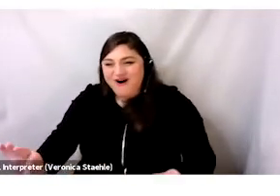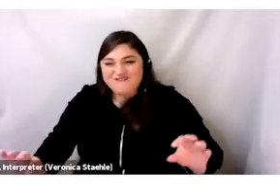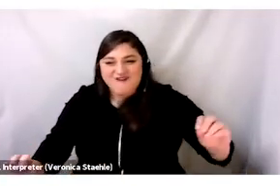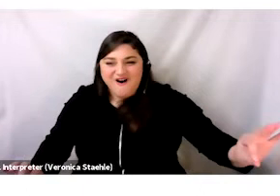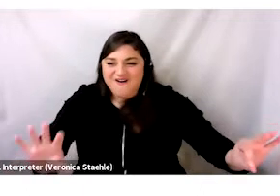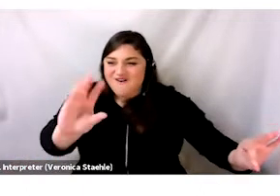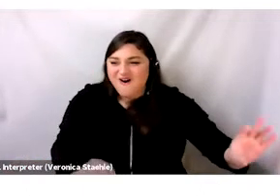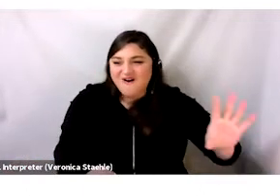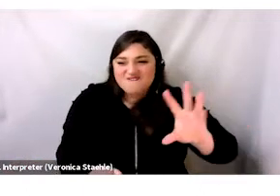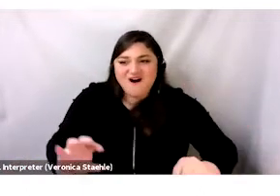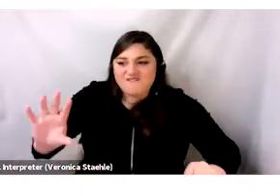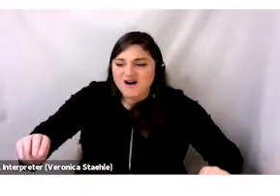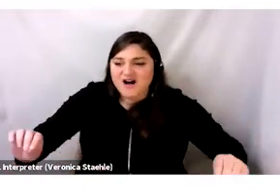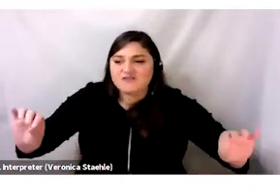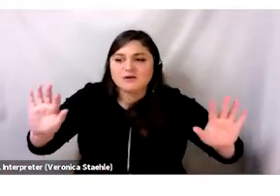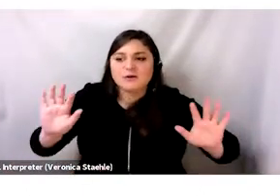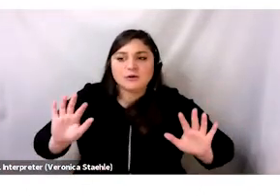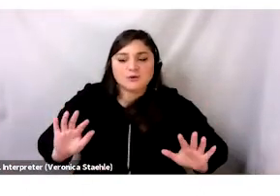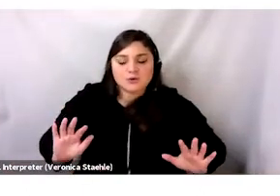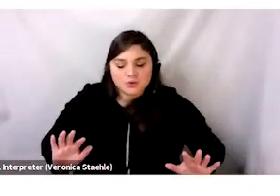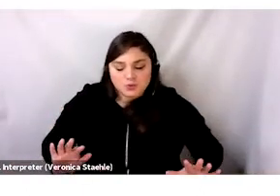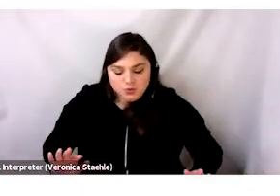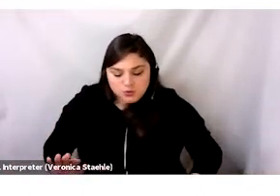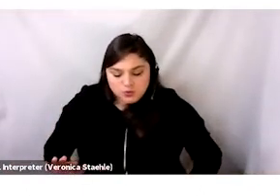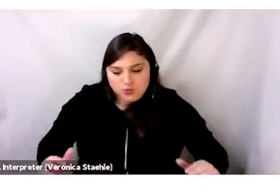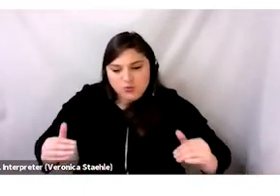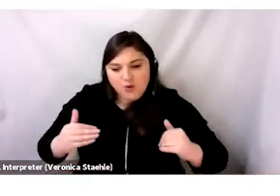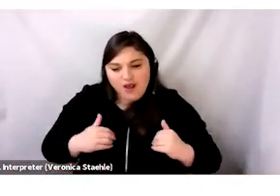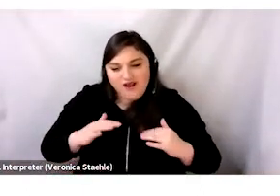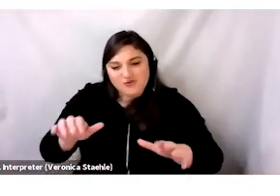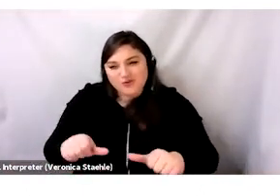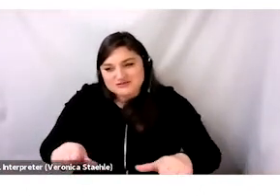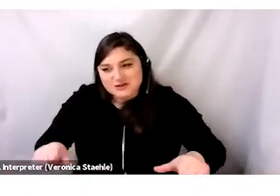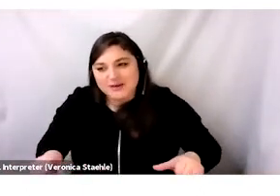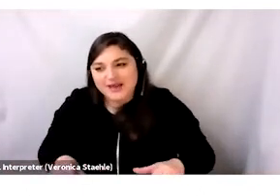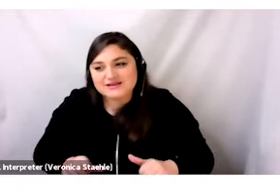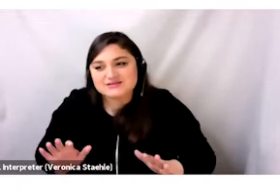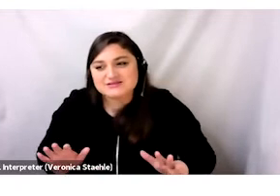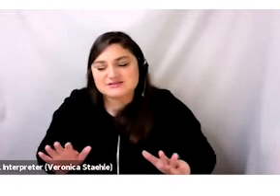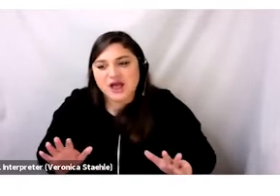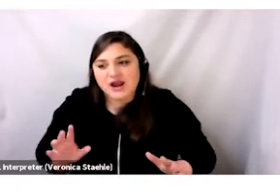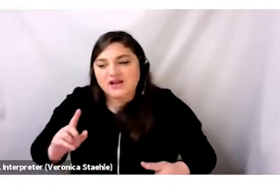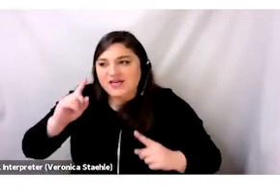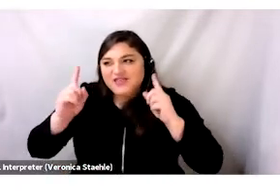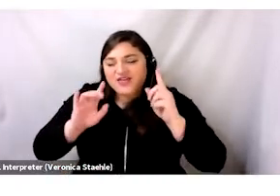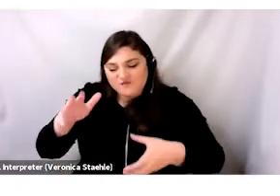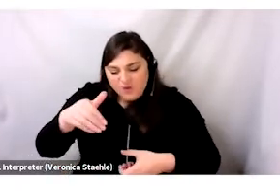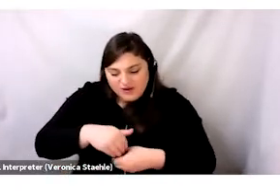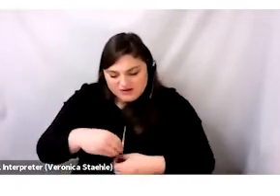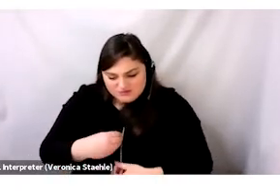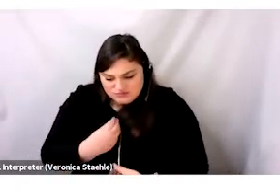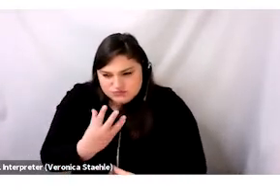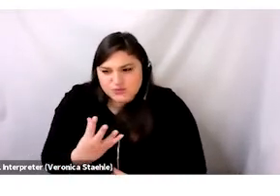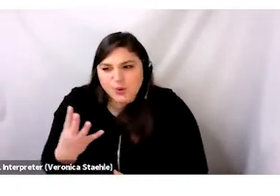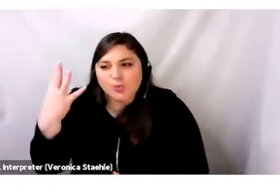in the world. You know, pleasurable things like dancing or eating a really delicious piece of fruit or going for